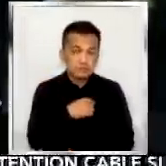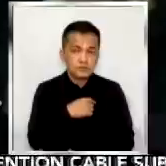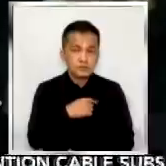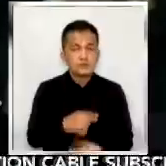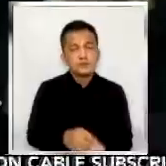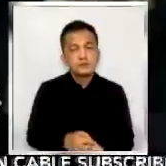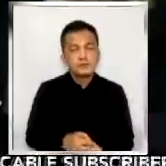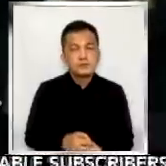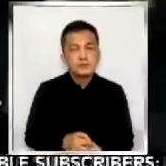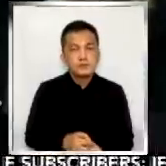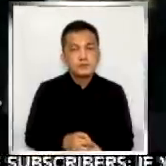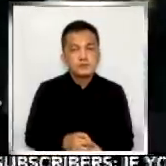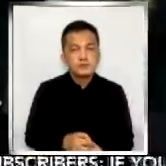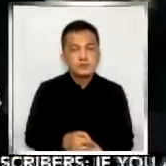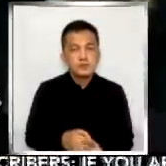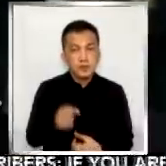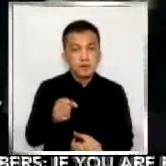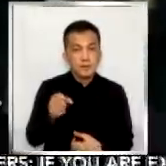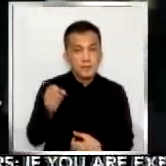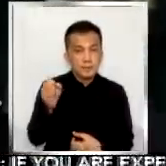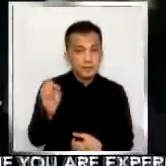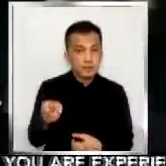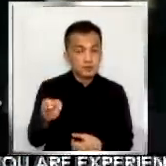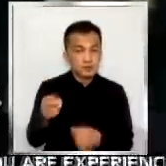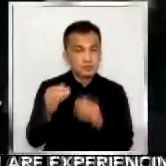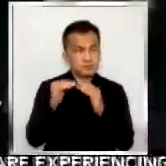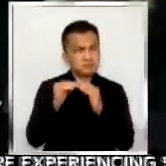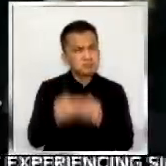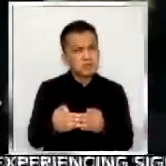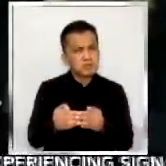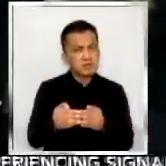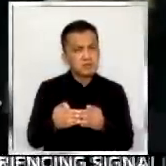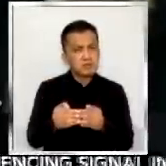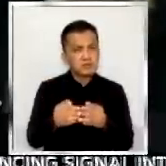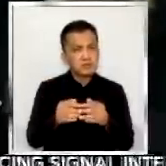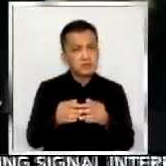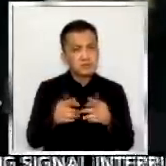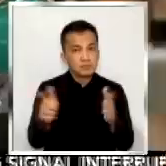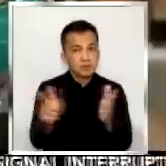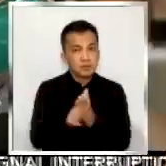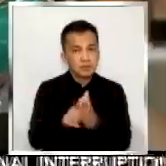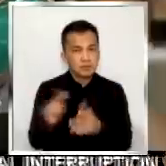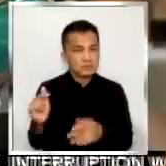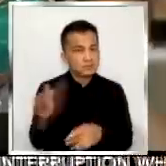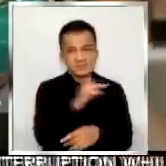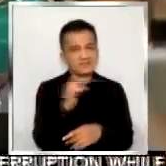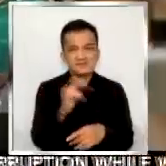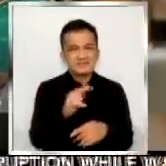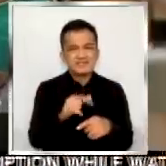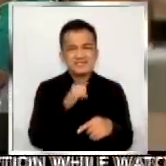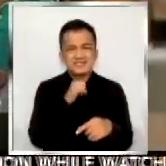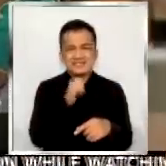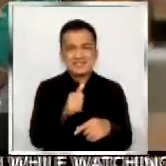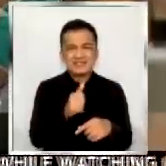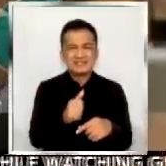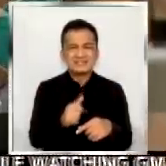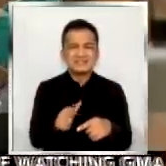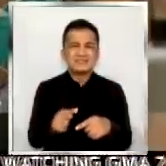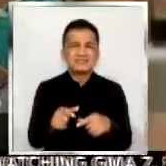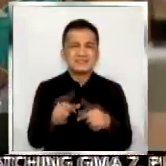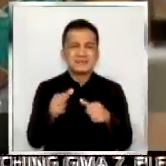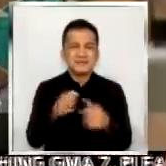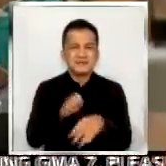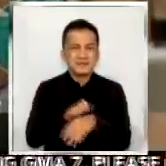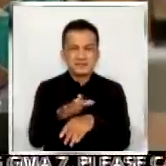impose a lockdown or travel restriction will not be sustainable in the long run. The WHO recommendation